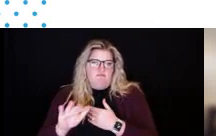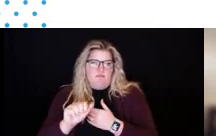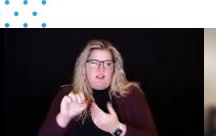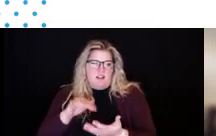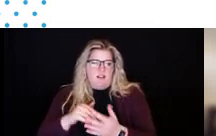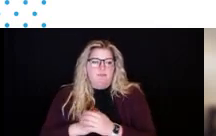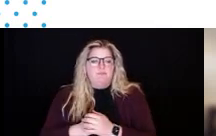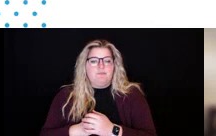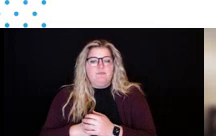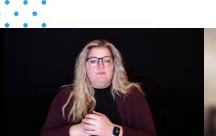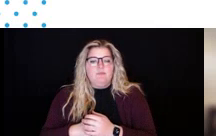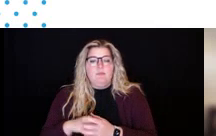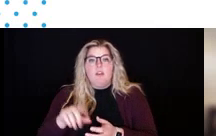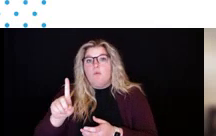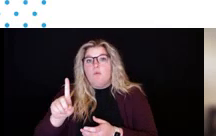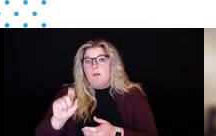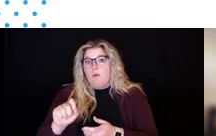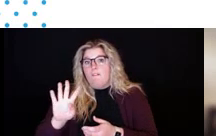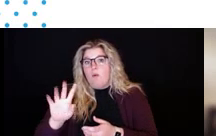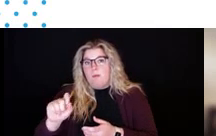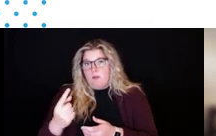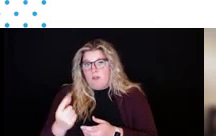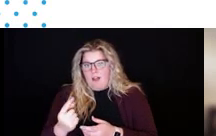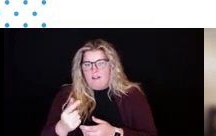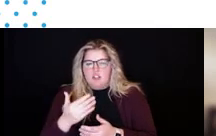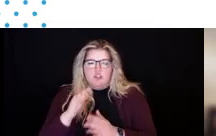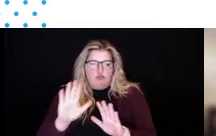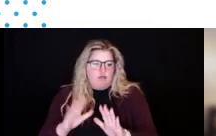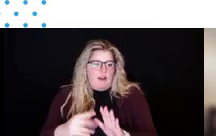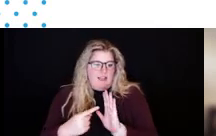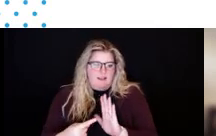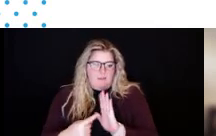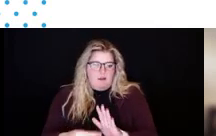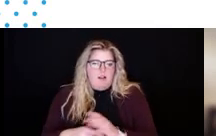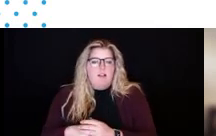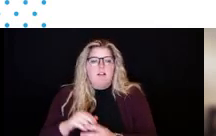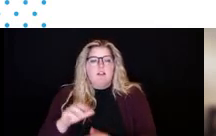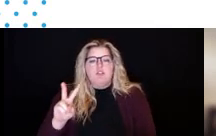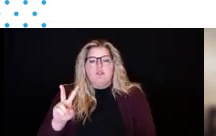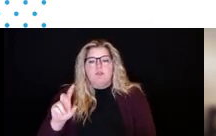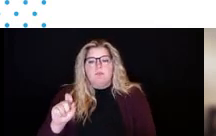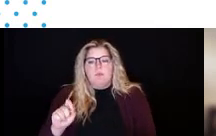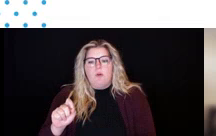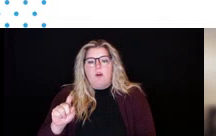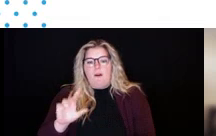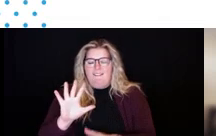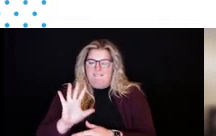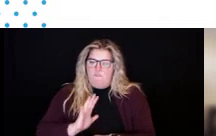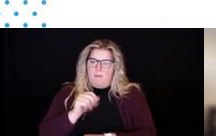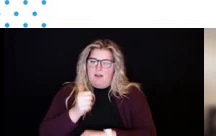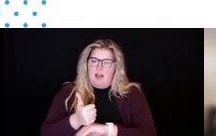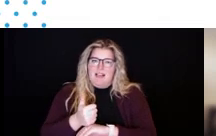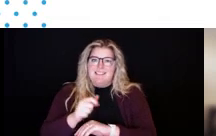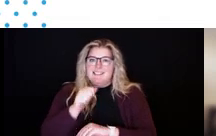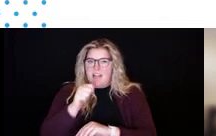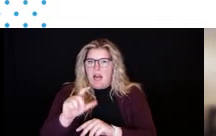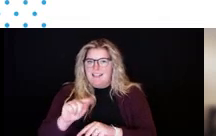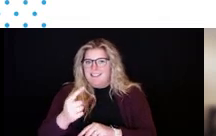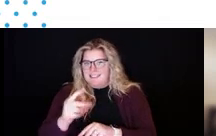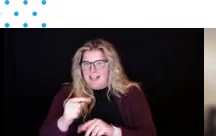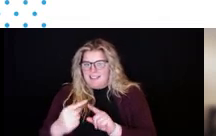Non-text contrast is a great example of this. 2.1 formalized contrast requirements for elements that were not